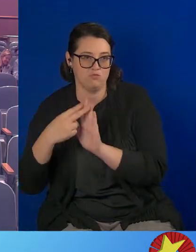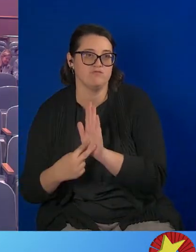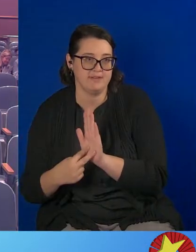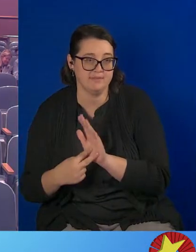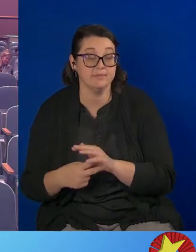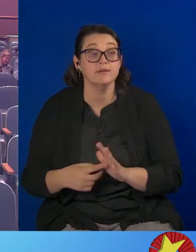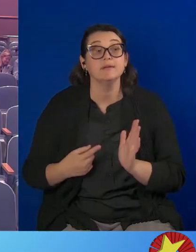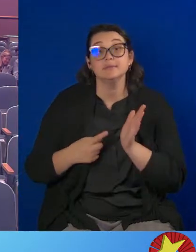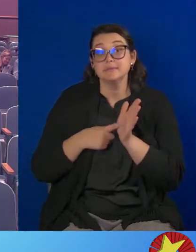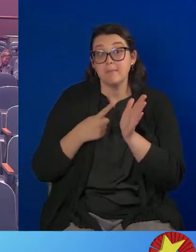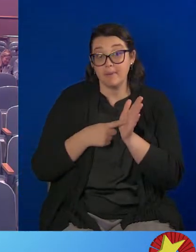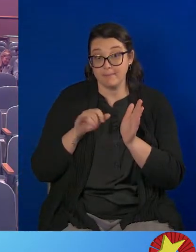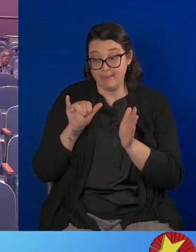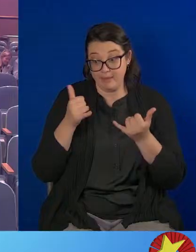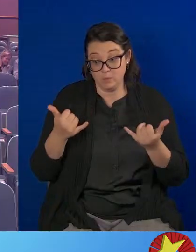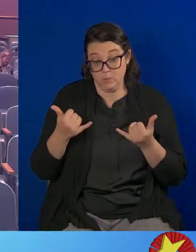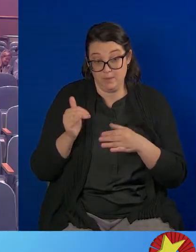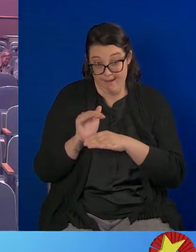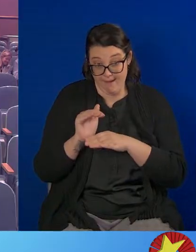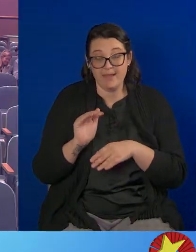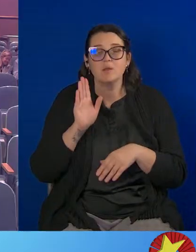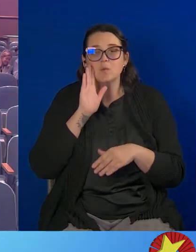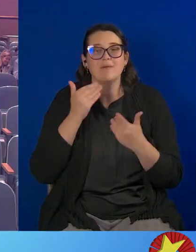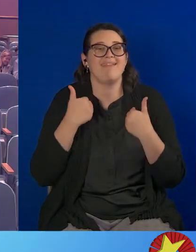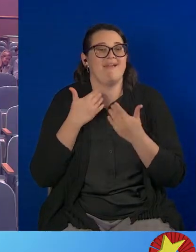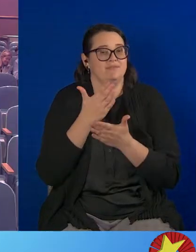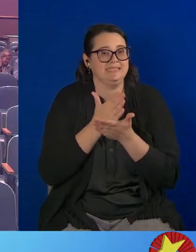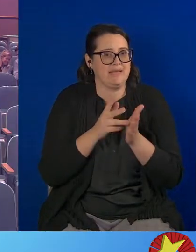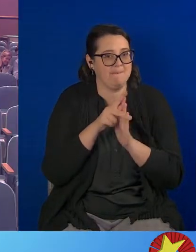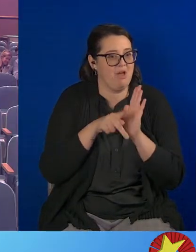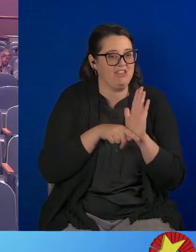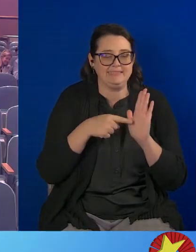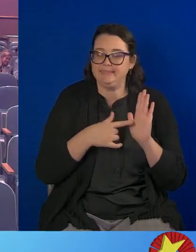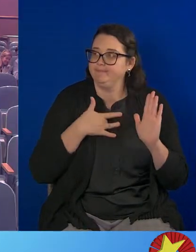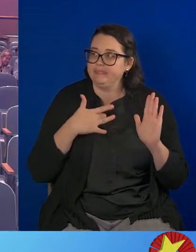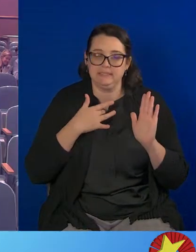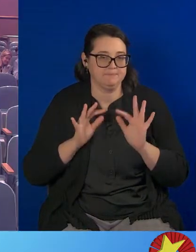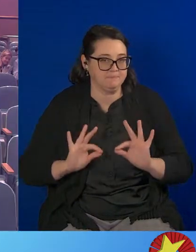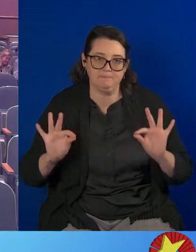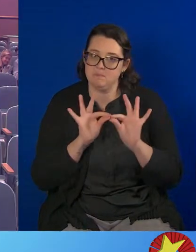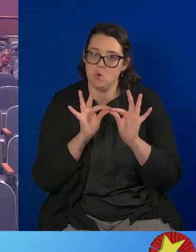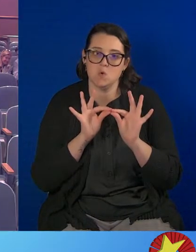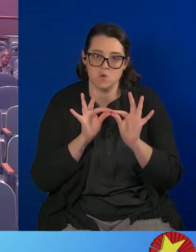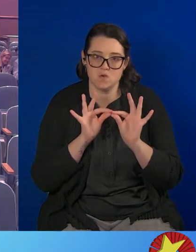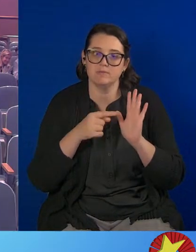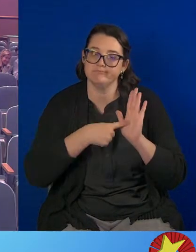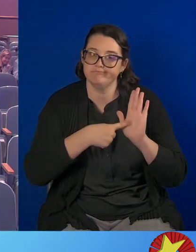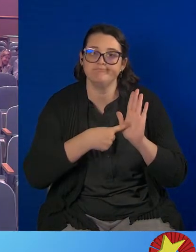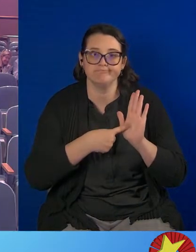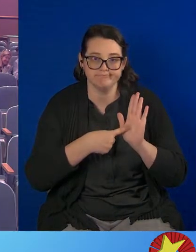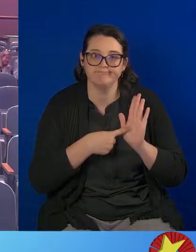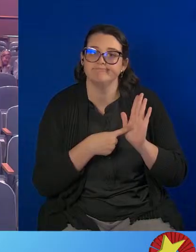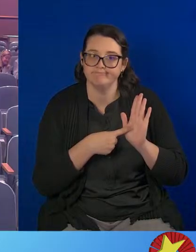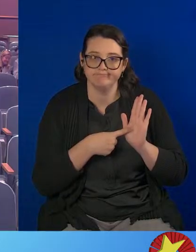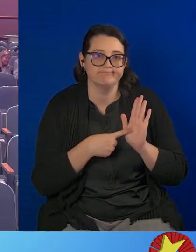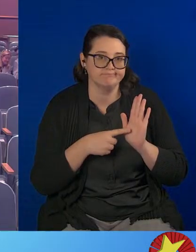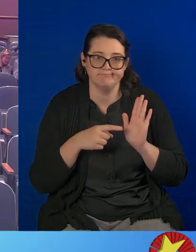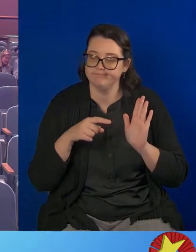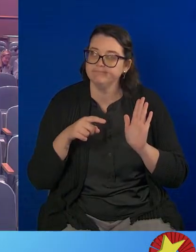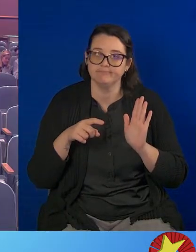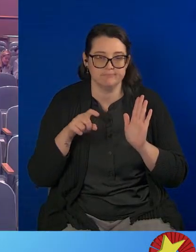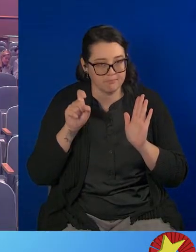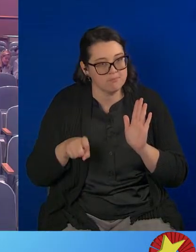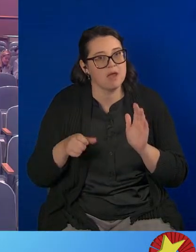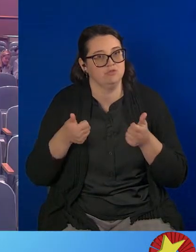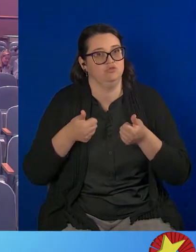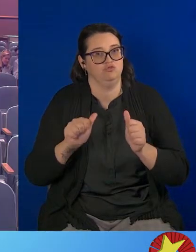we will have certain policies that we feel are important enough that we need to try to have them approved in